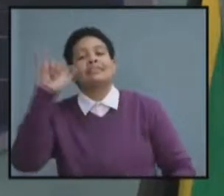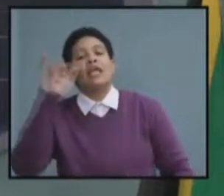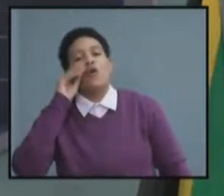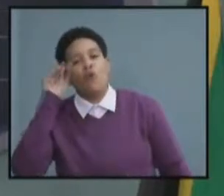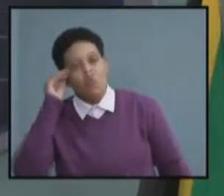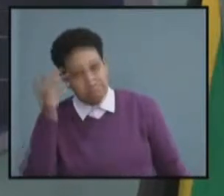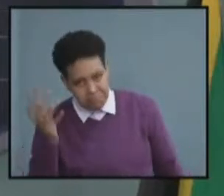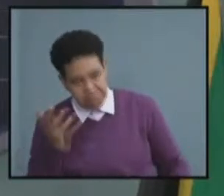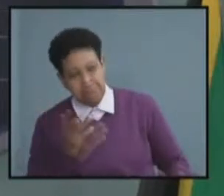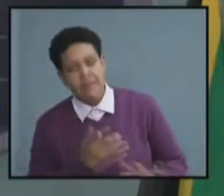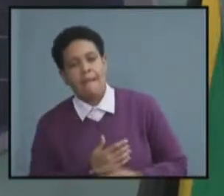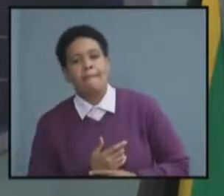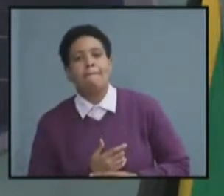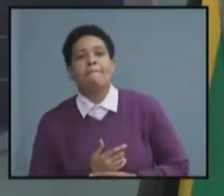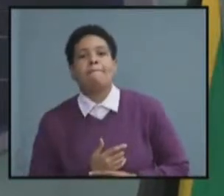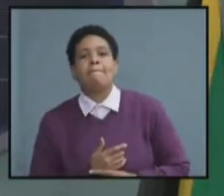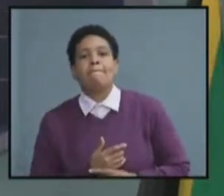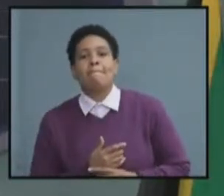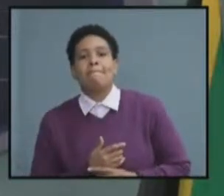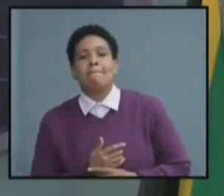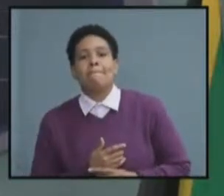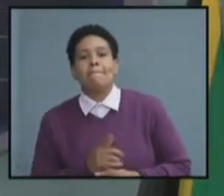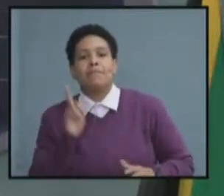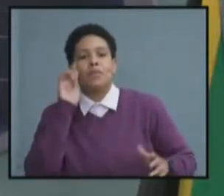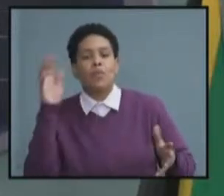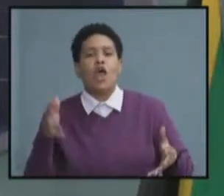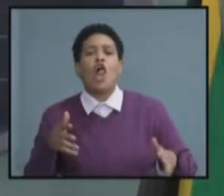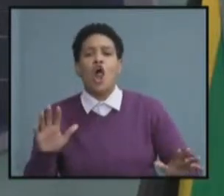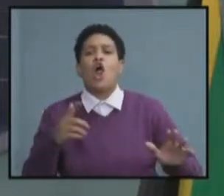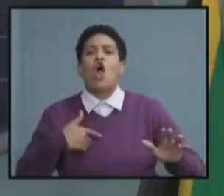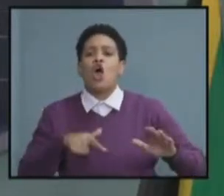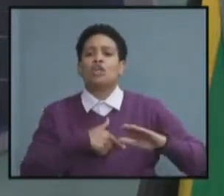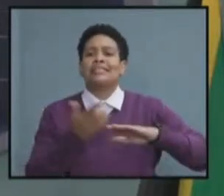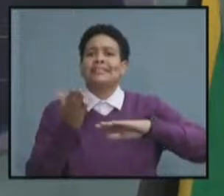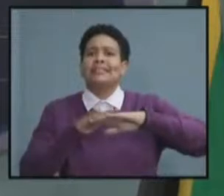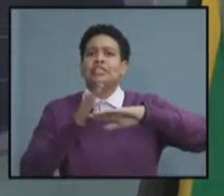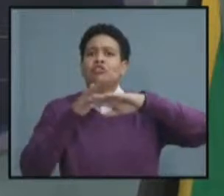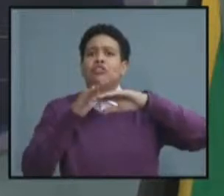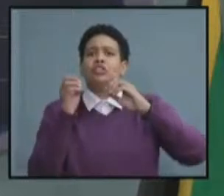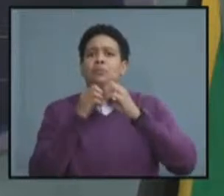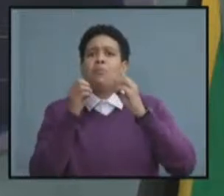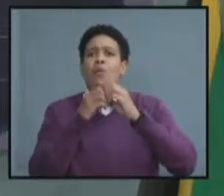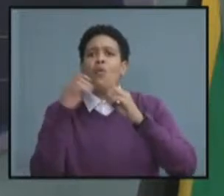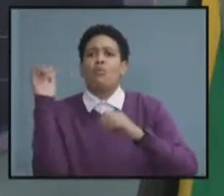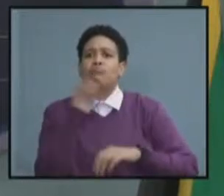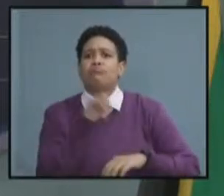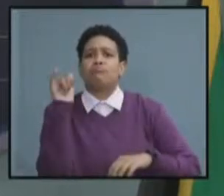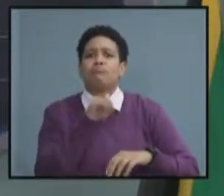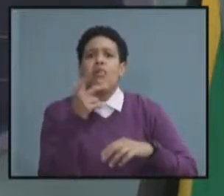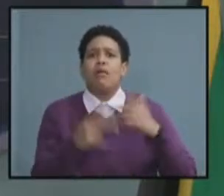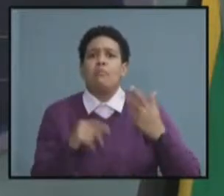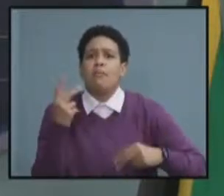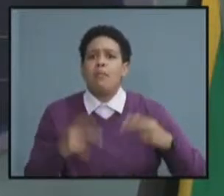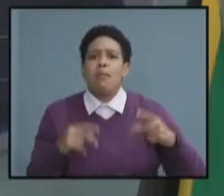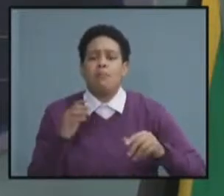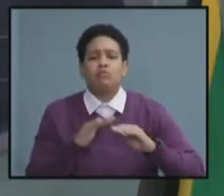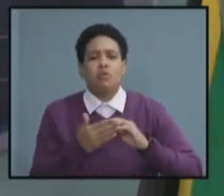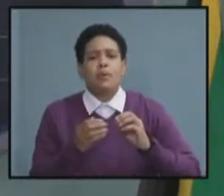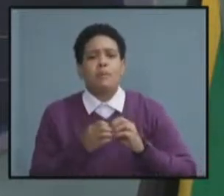at home. This will allow us to increase the rate and pace at which we